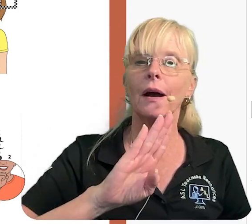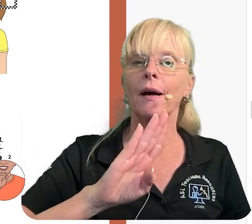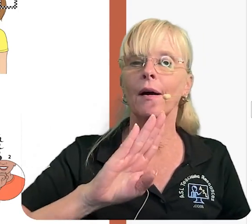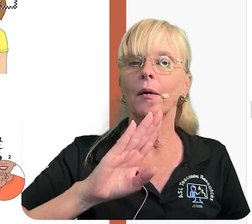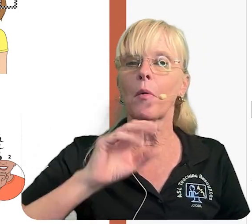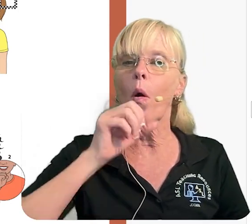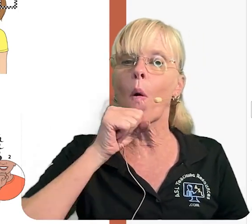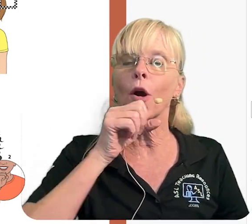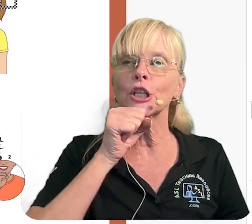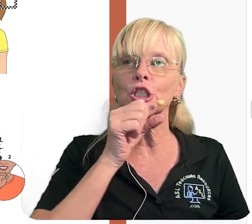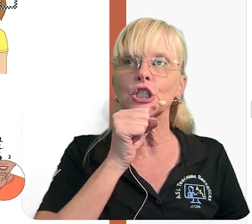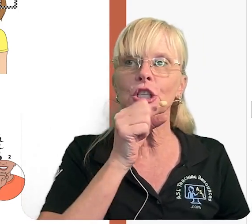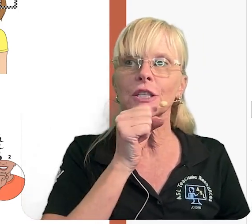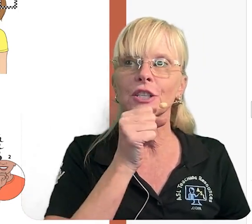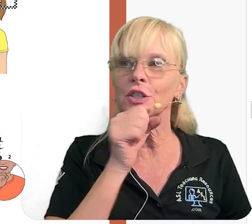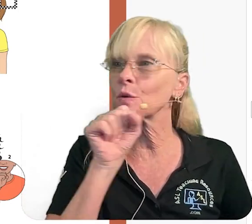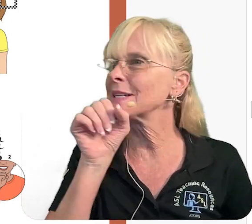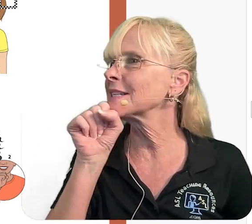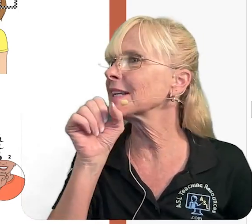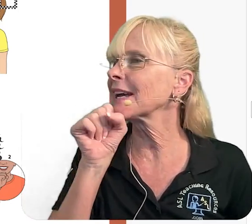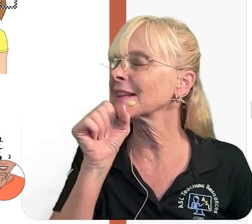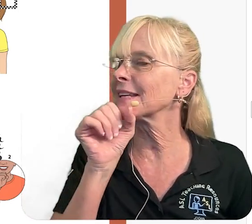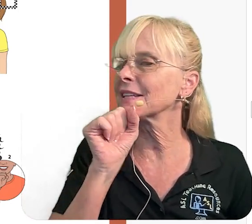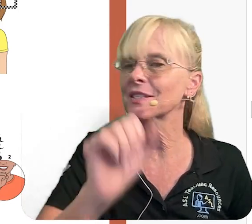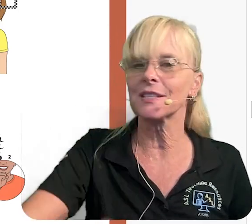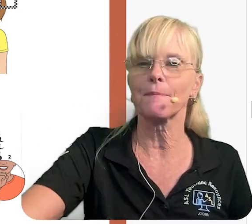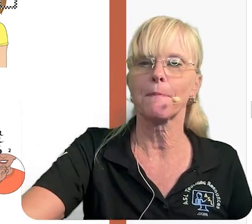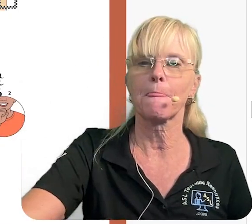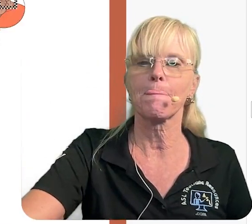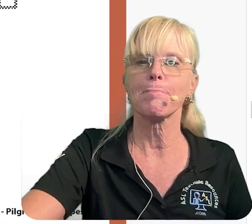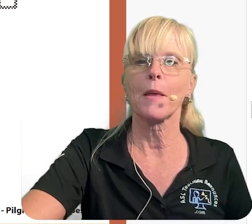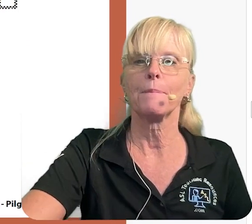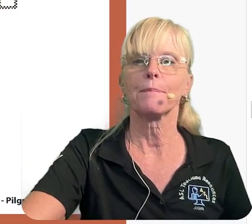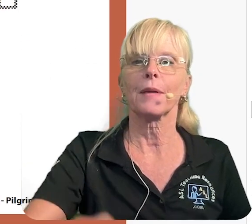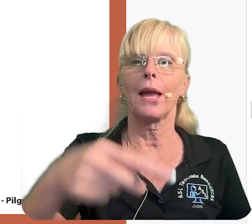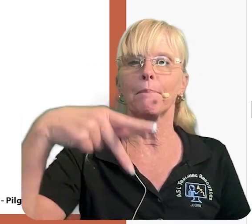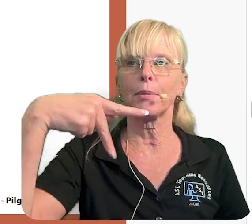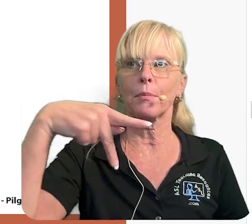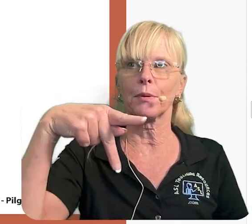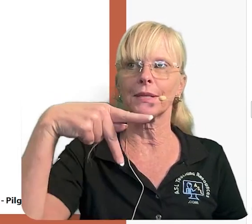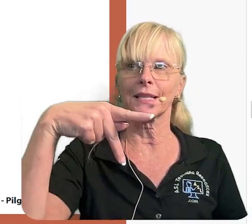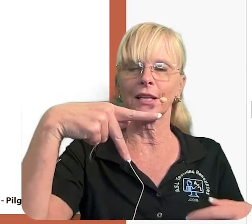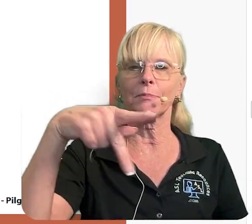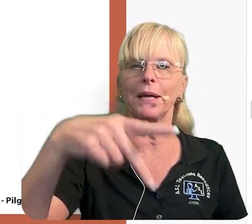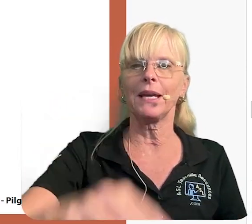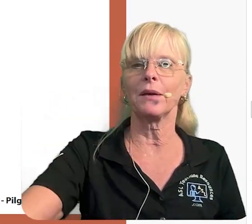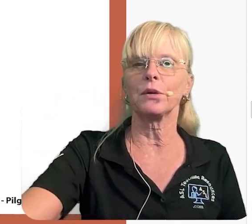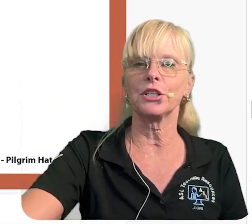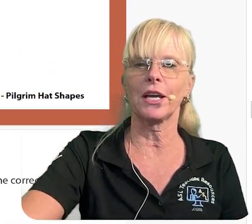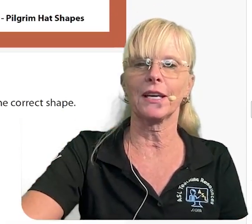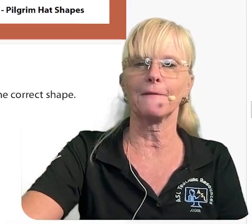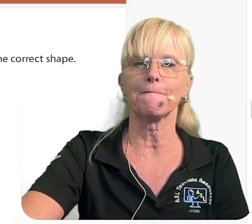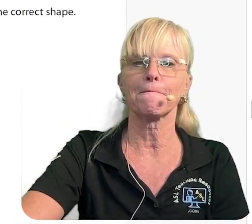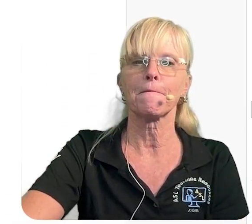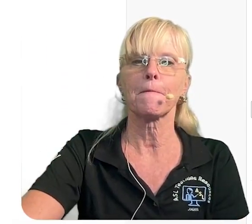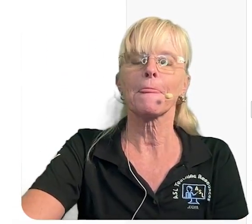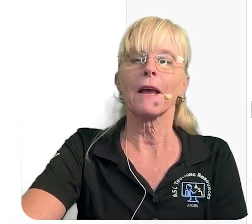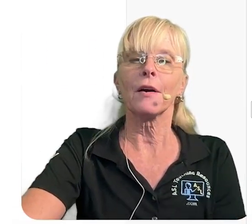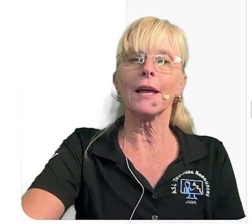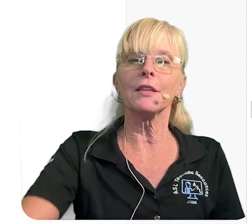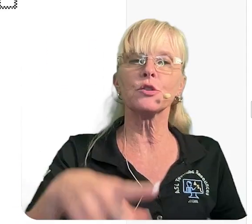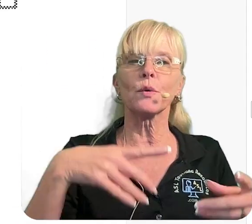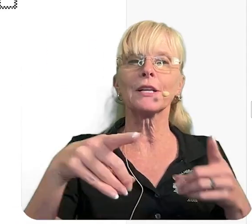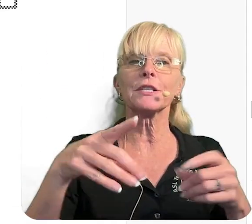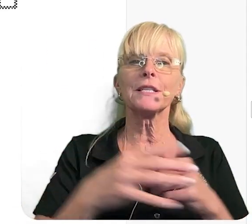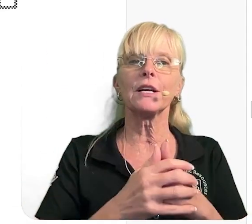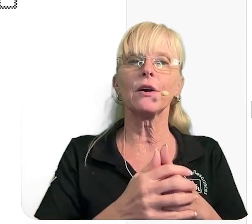brown, orange, just squeezing it like this, and purple is the letter P, and we shake it.